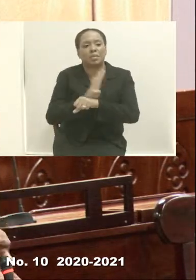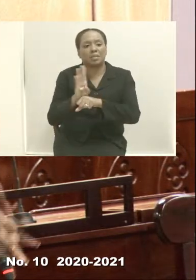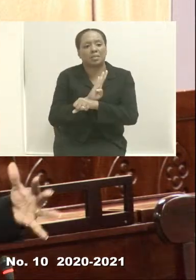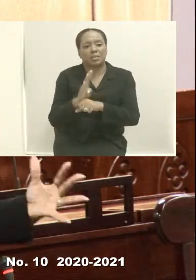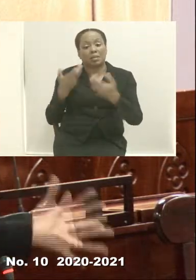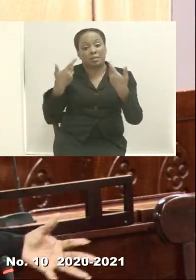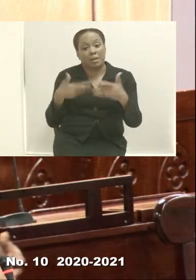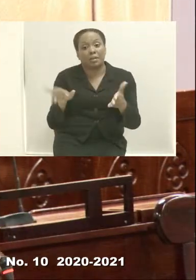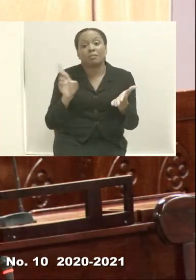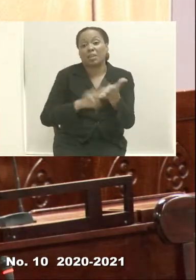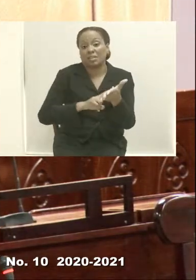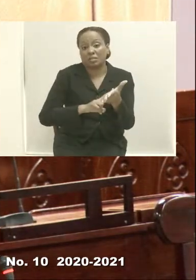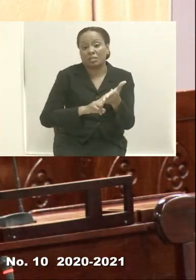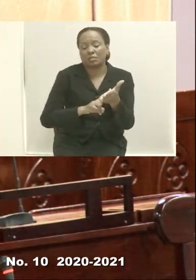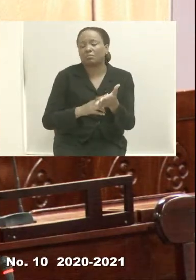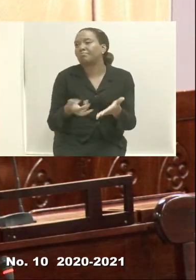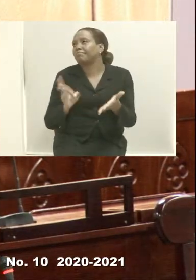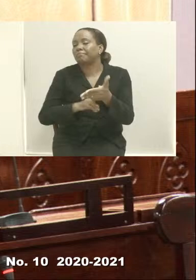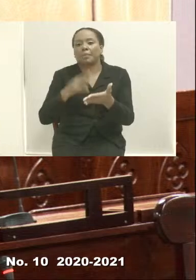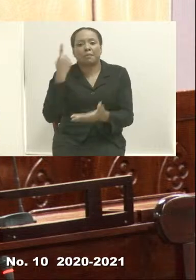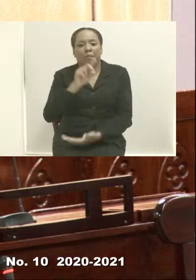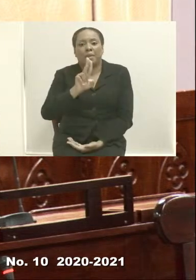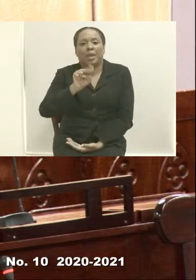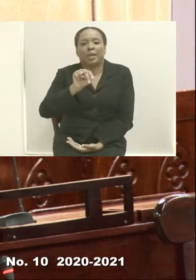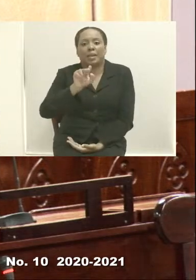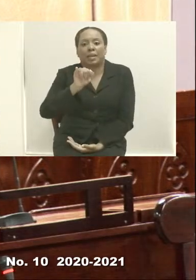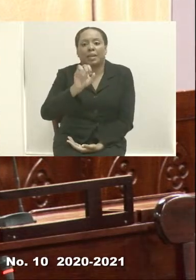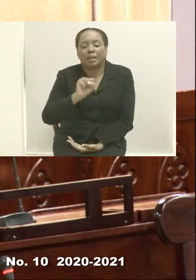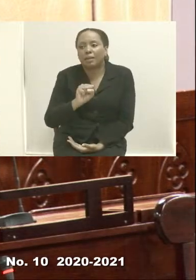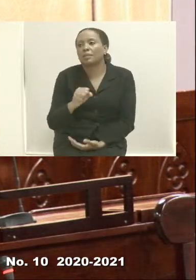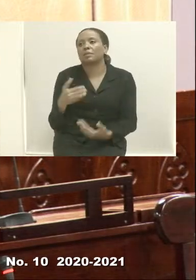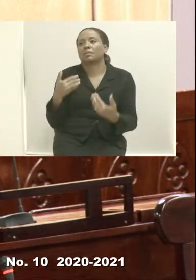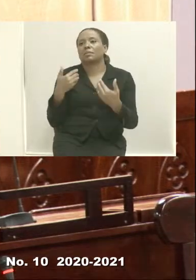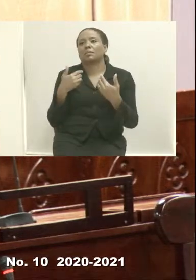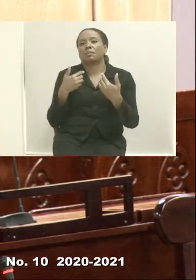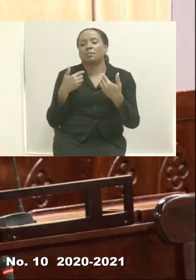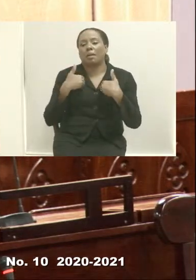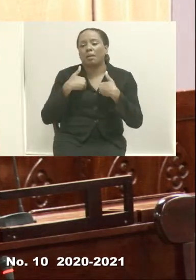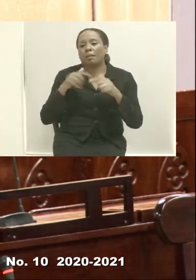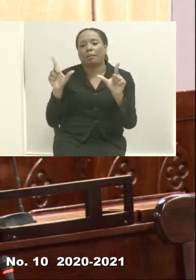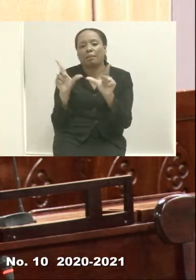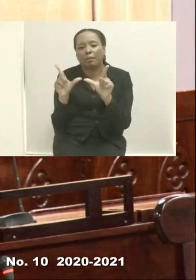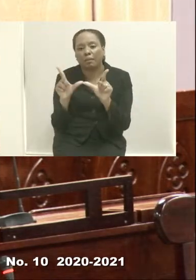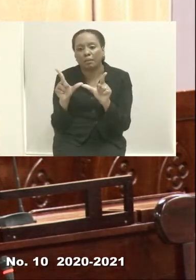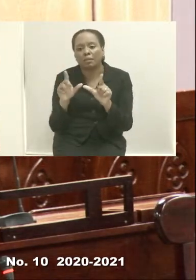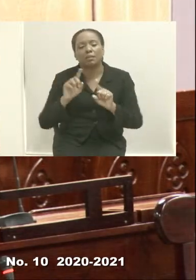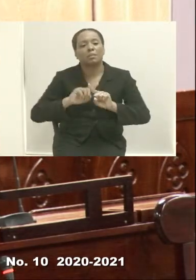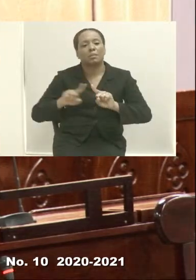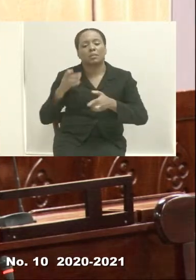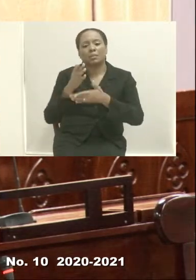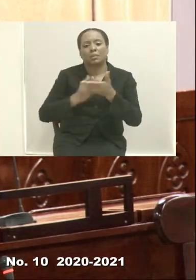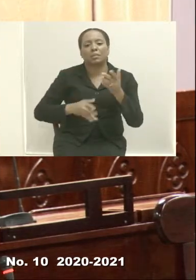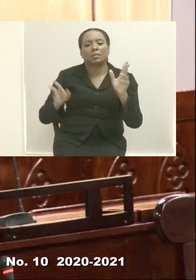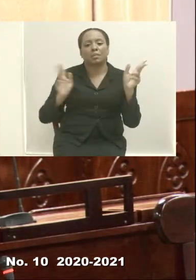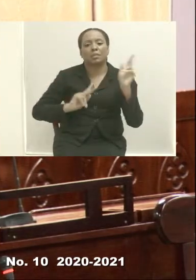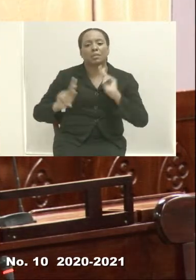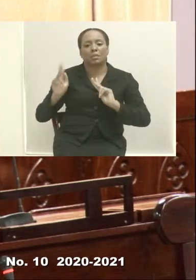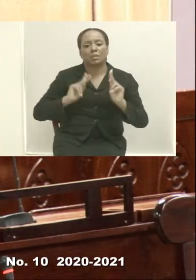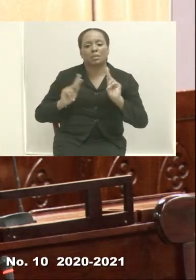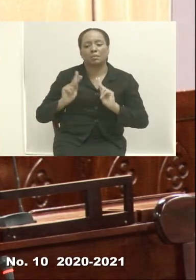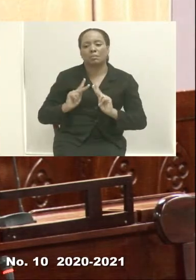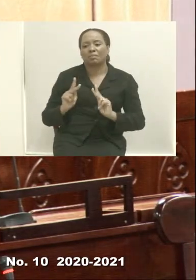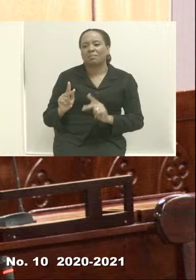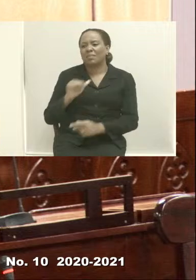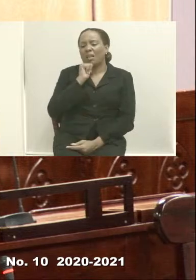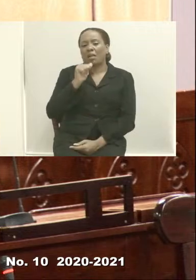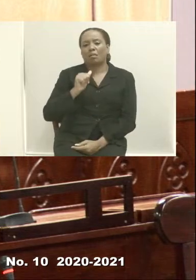for NIS and have their licenses and so on. But I do have a number of people who are very informal. And one